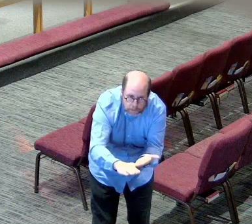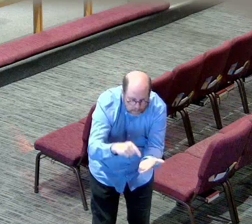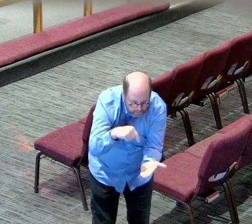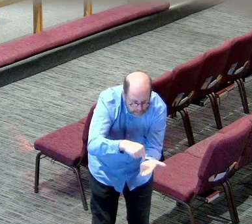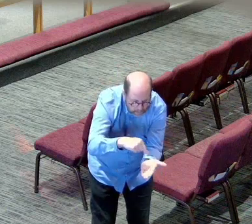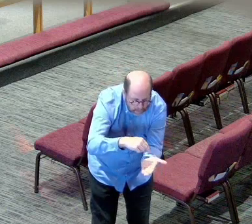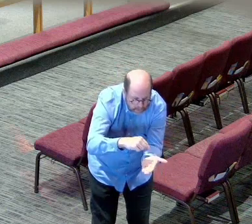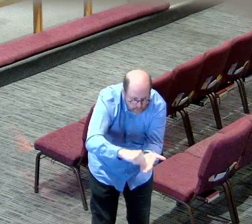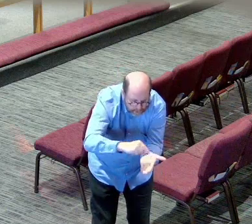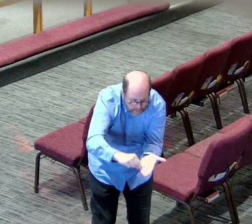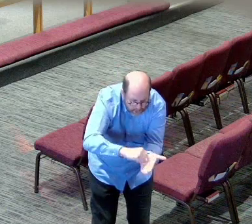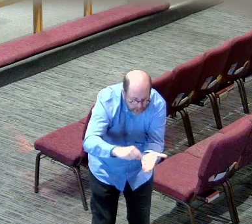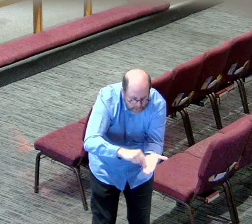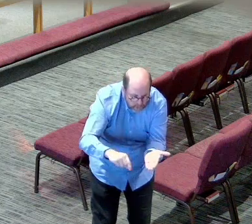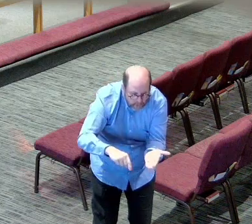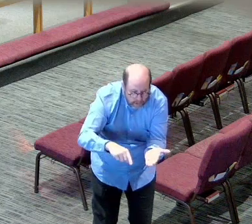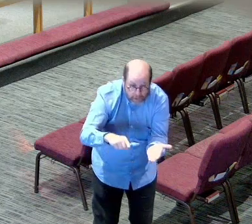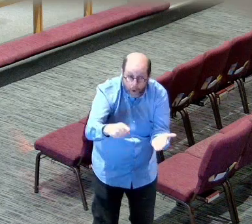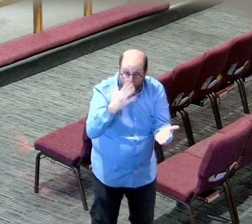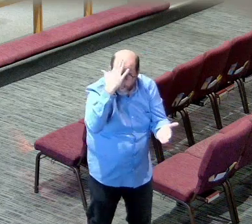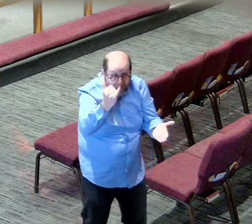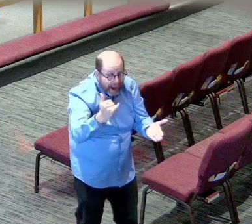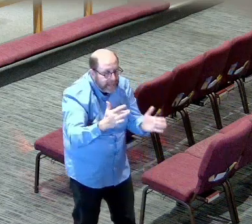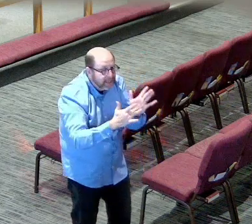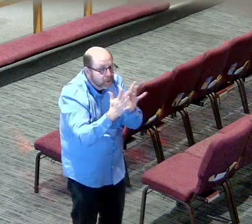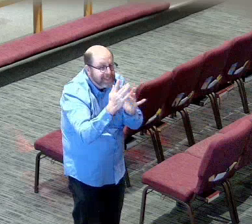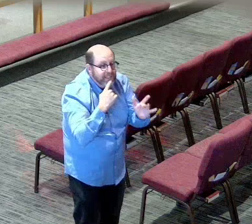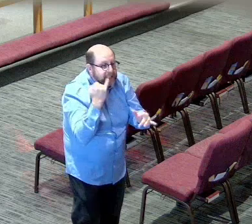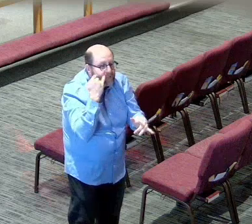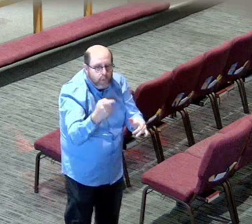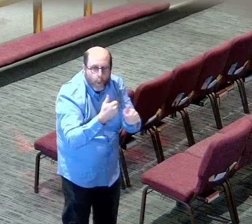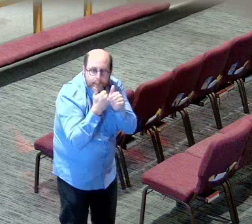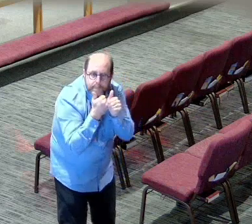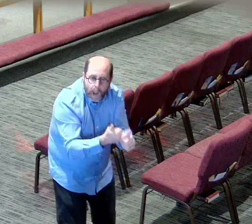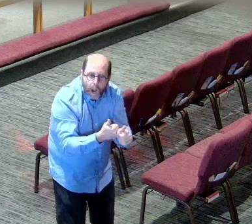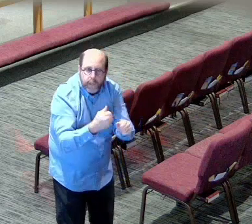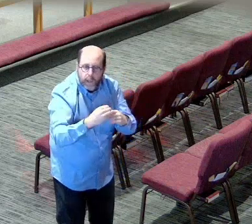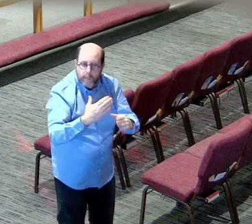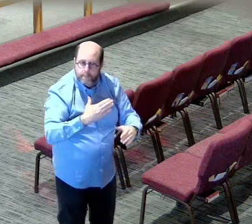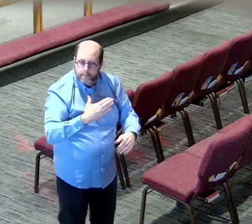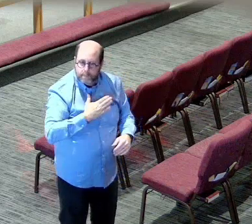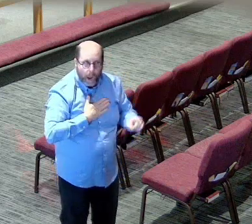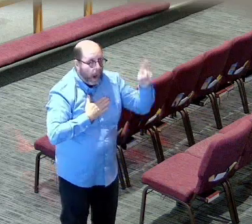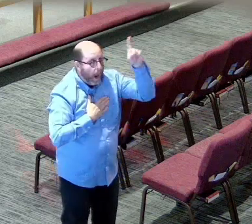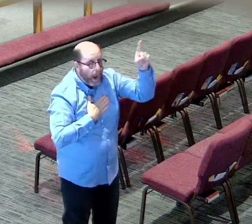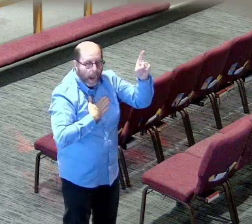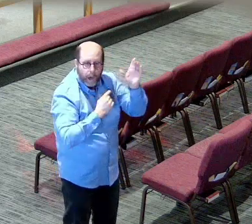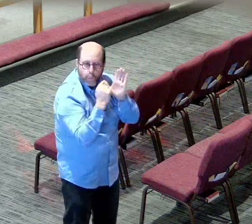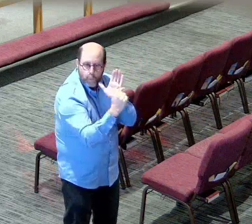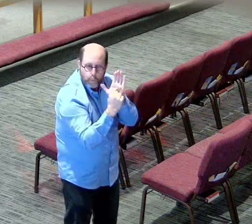Jesus said, if you abide in my words, you are truly my disciples.